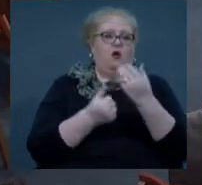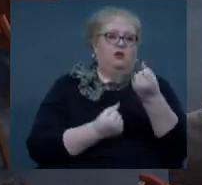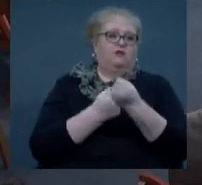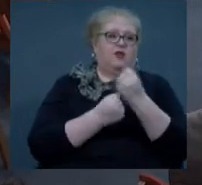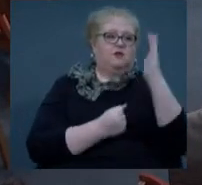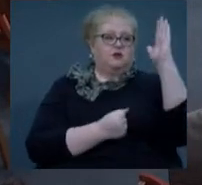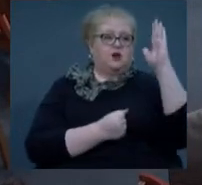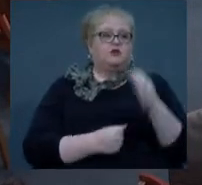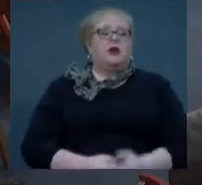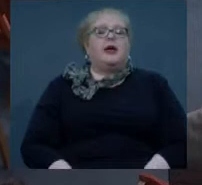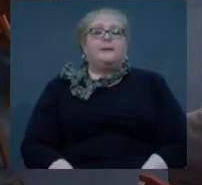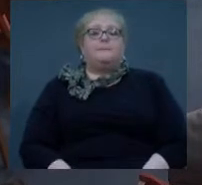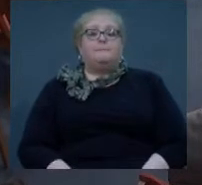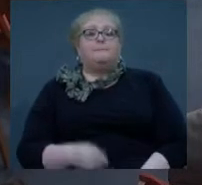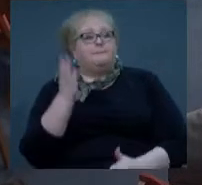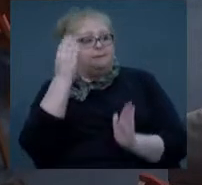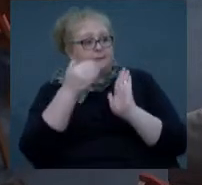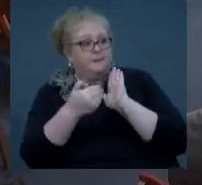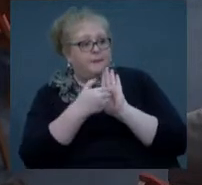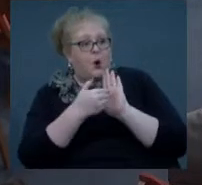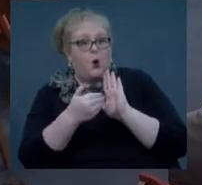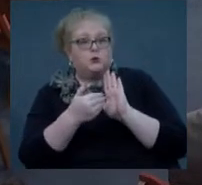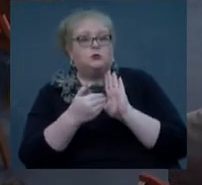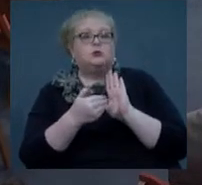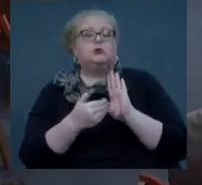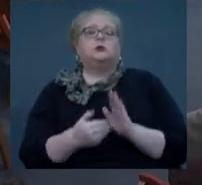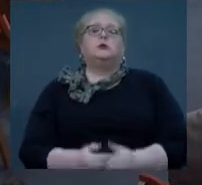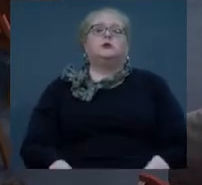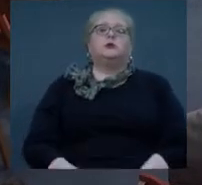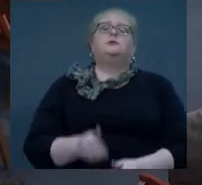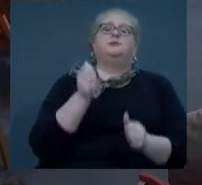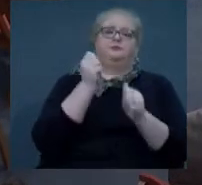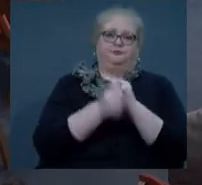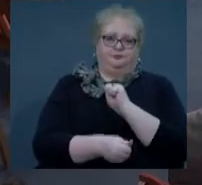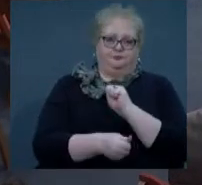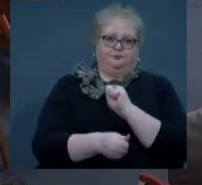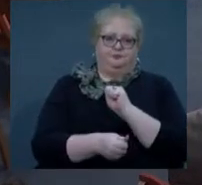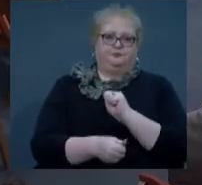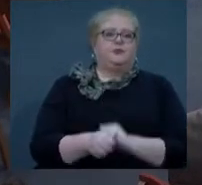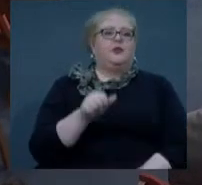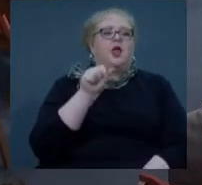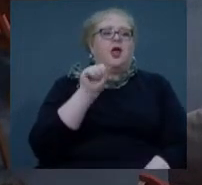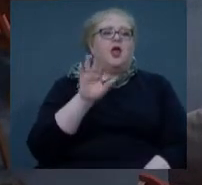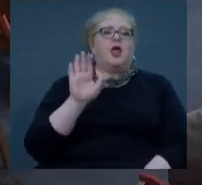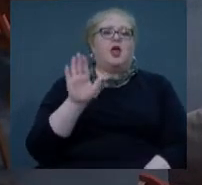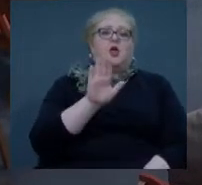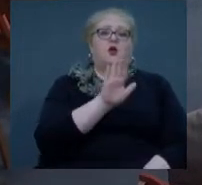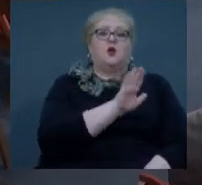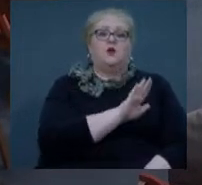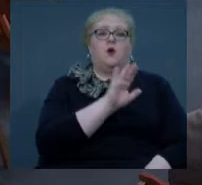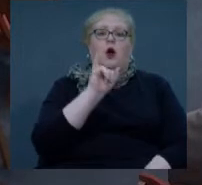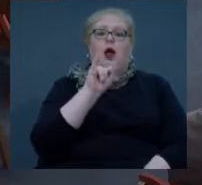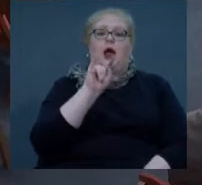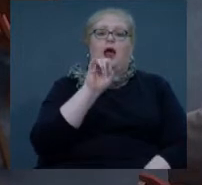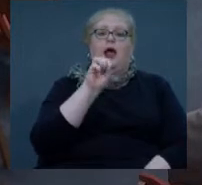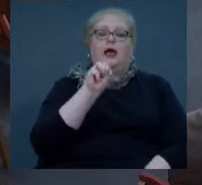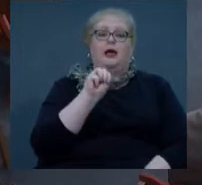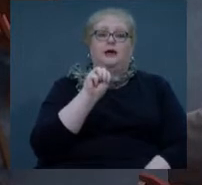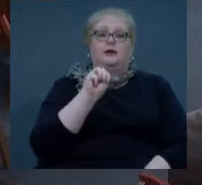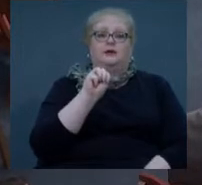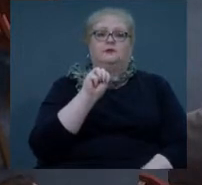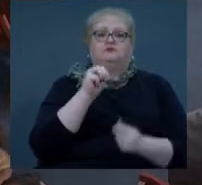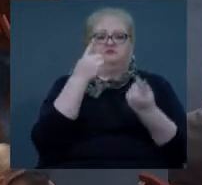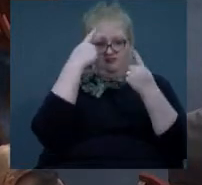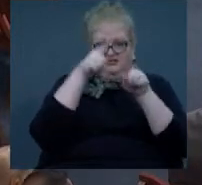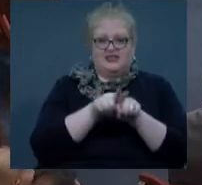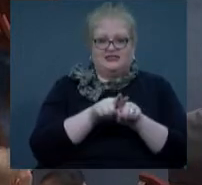hand. Those opposed? Consent agenda is approved. If your item